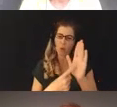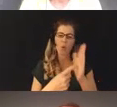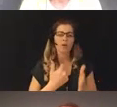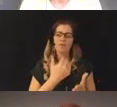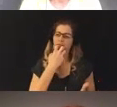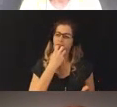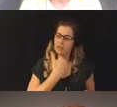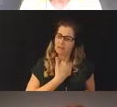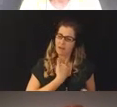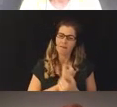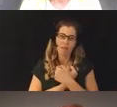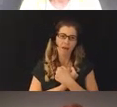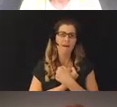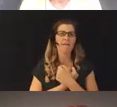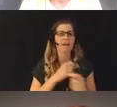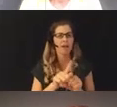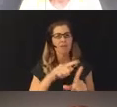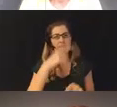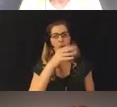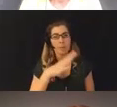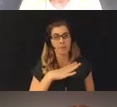Black woman, exactly as I am.